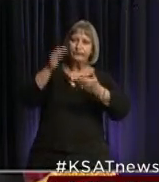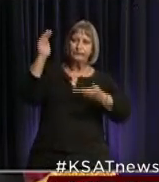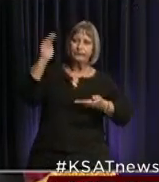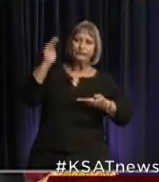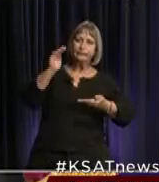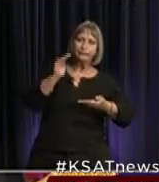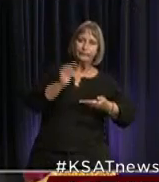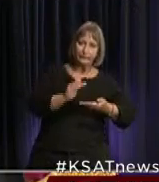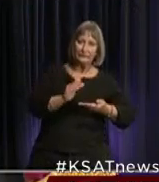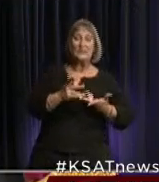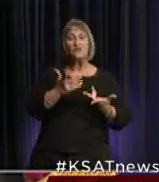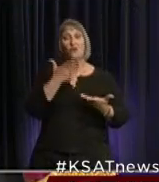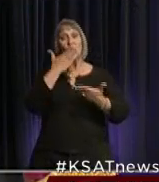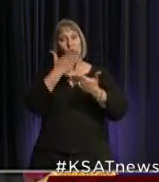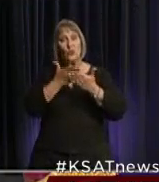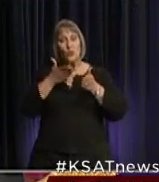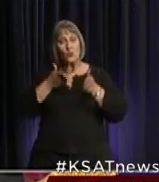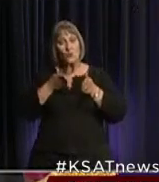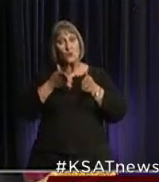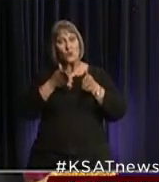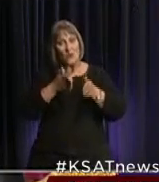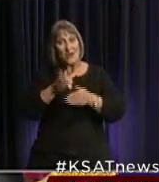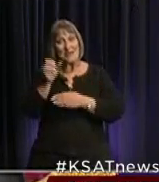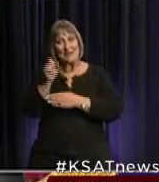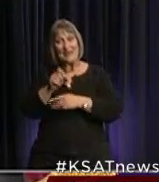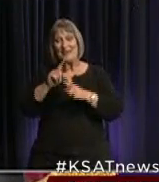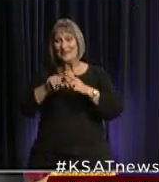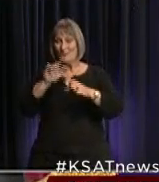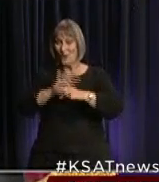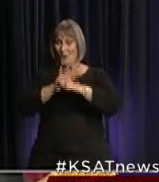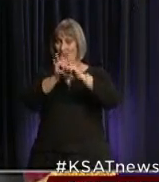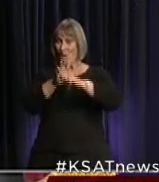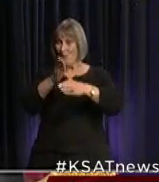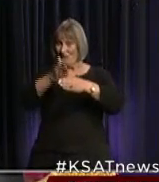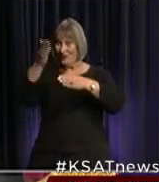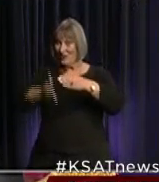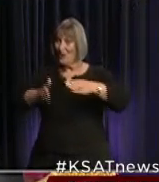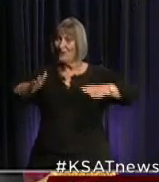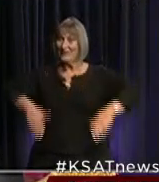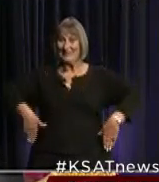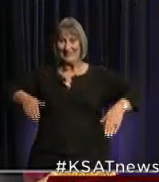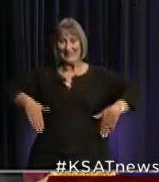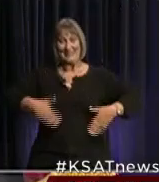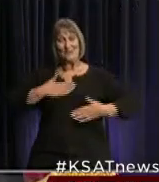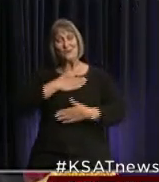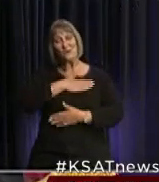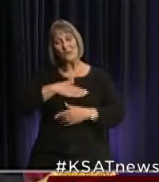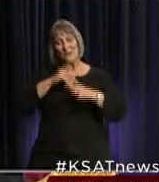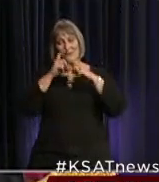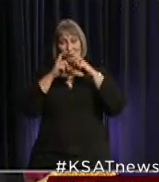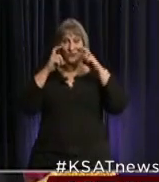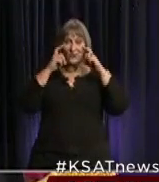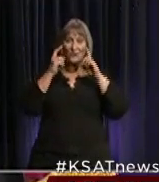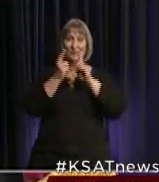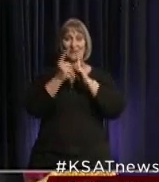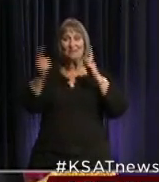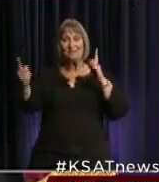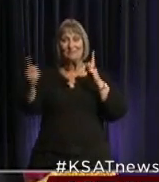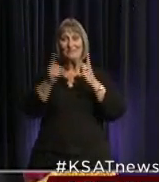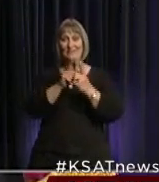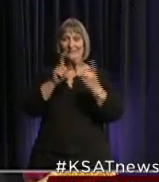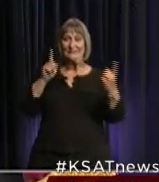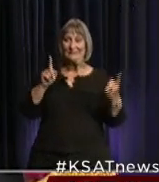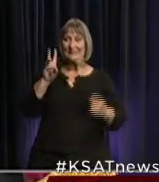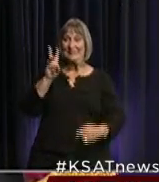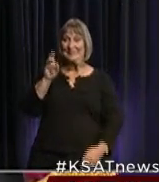is going in the right direction, but the fight against COVID-19 is not over. So please wear your mask, practice social distancing, wash